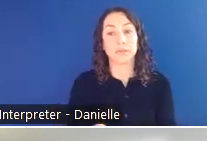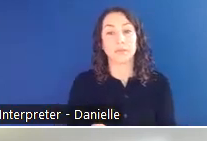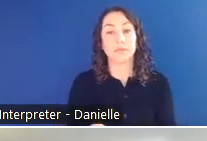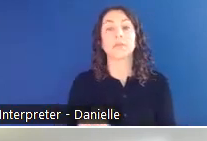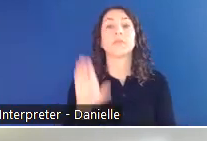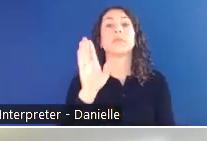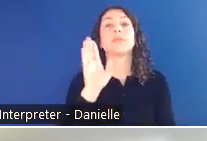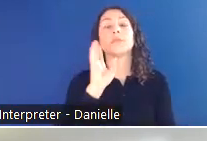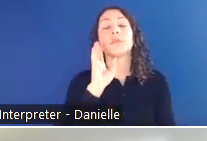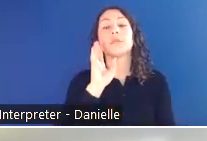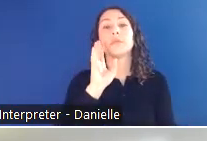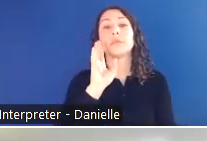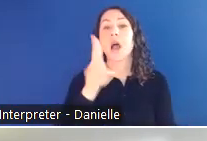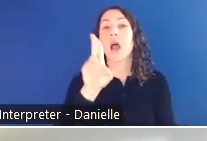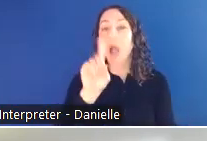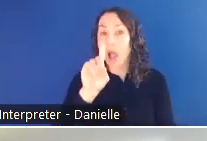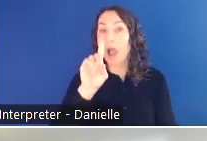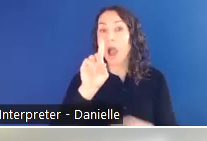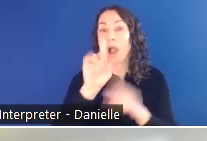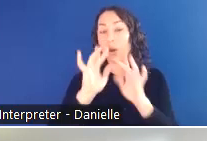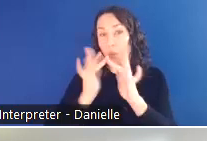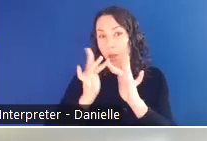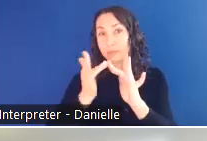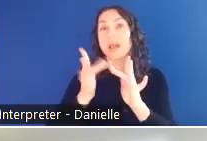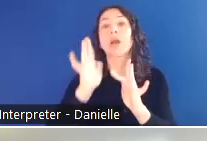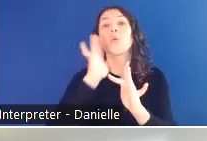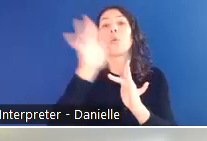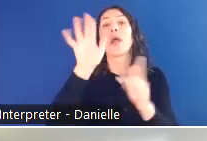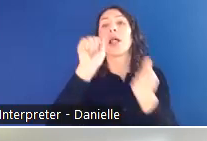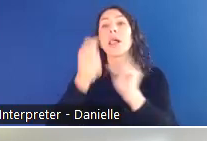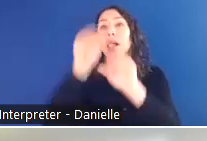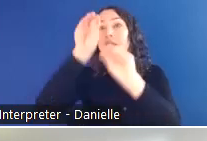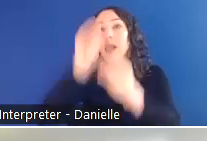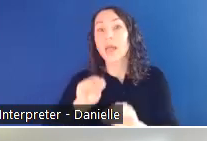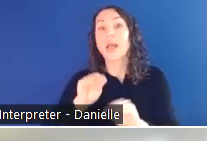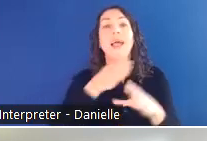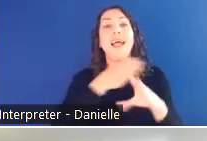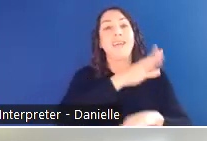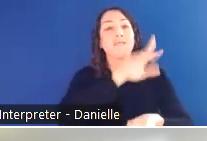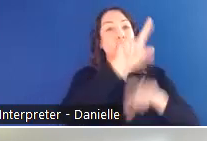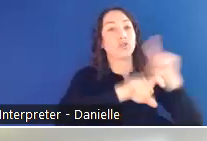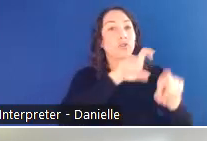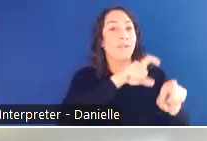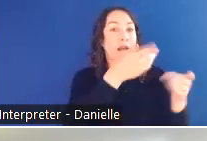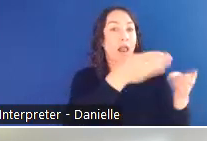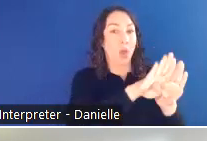updating the HUD Teams page once the survey closes with details about the survey results, so make sure you take the time to complete the survey and check